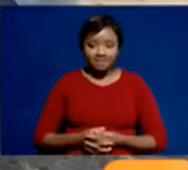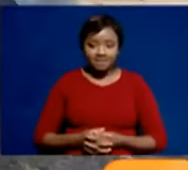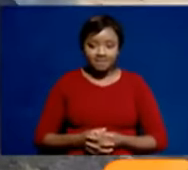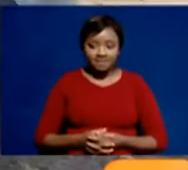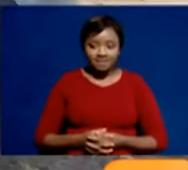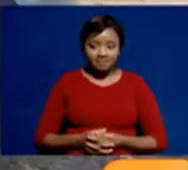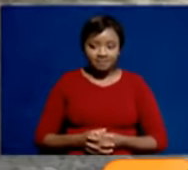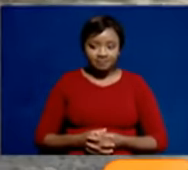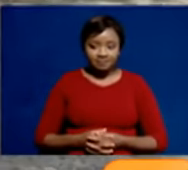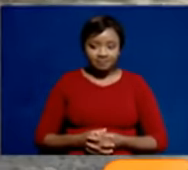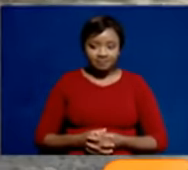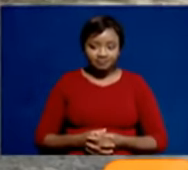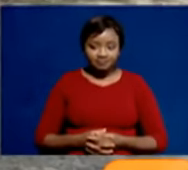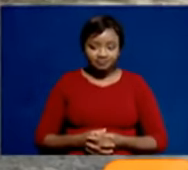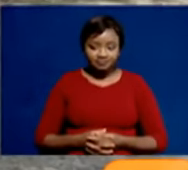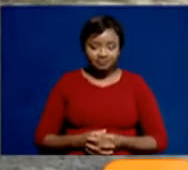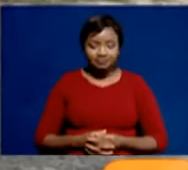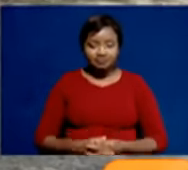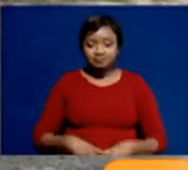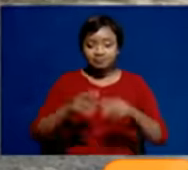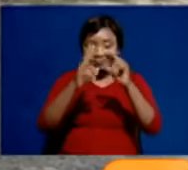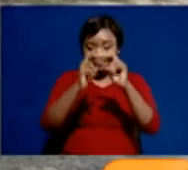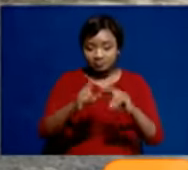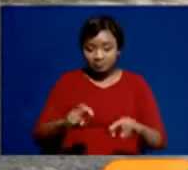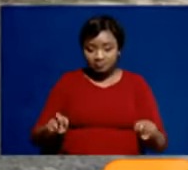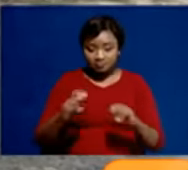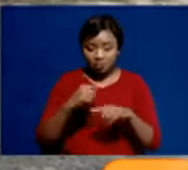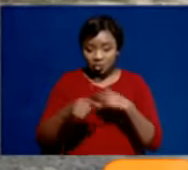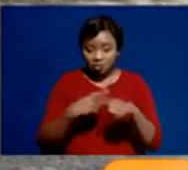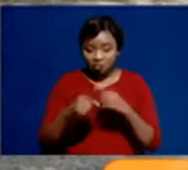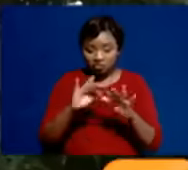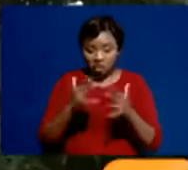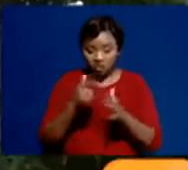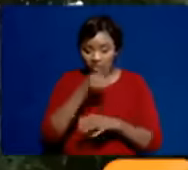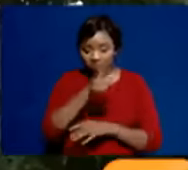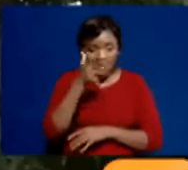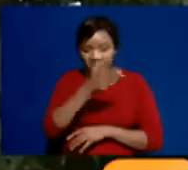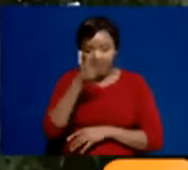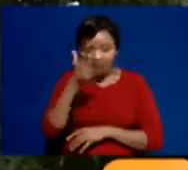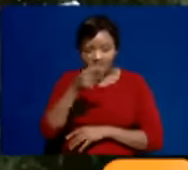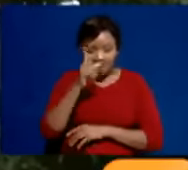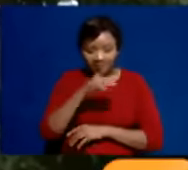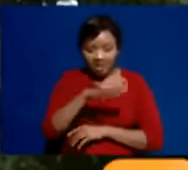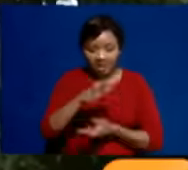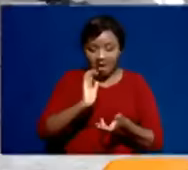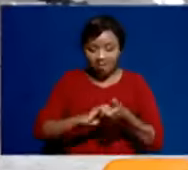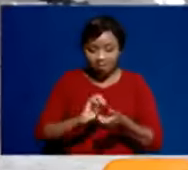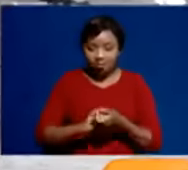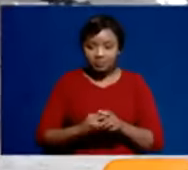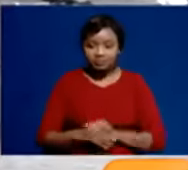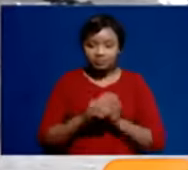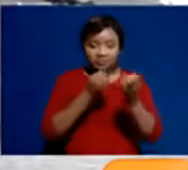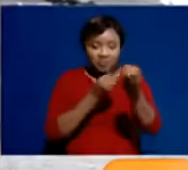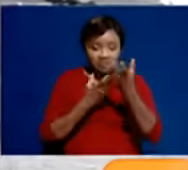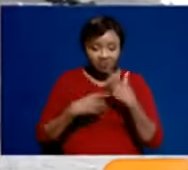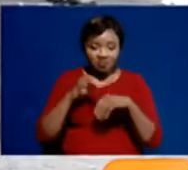As investigations into the deadly Christmas Eve shootings in Buruburu area of Nairobi intensify, details on the